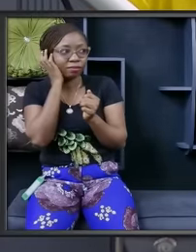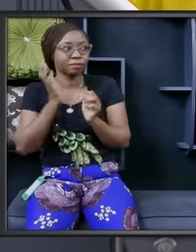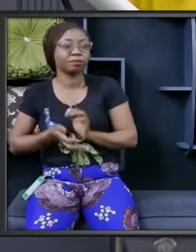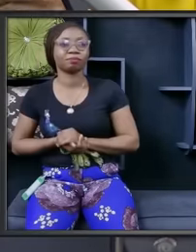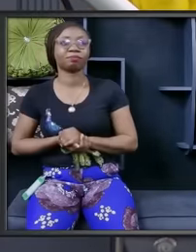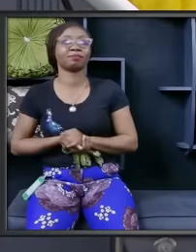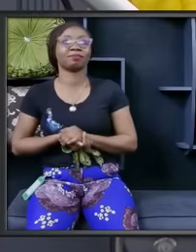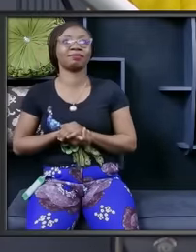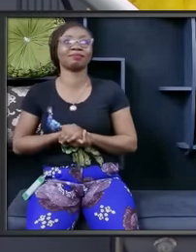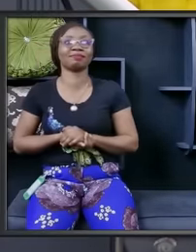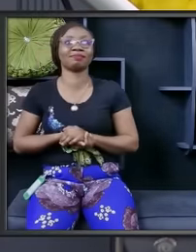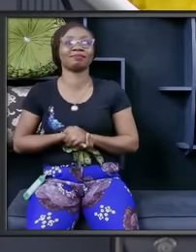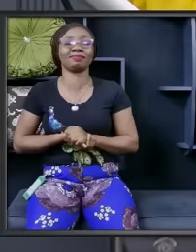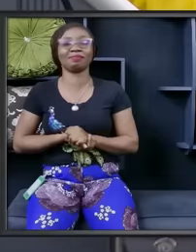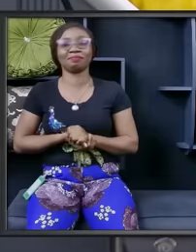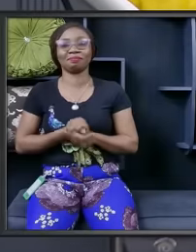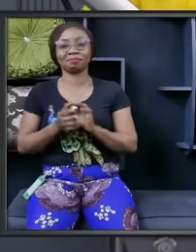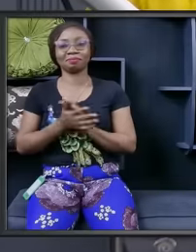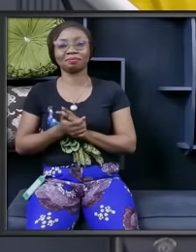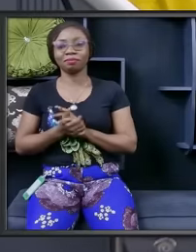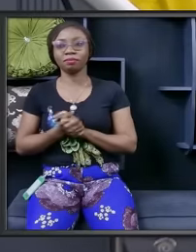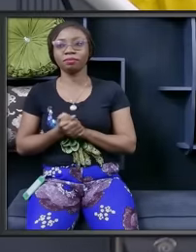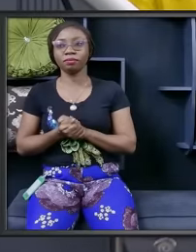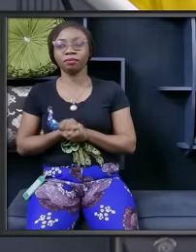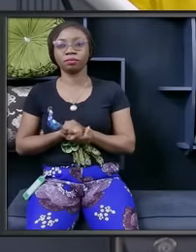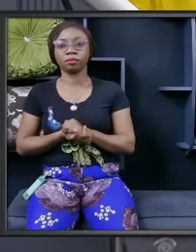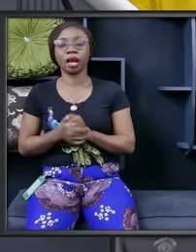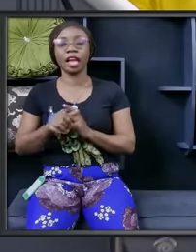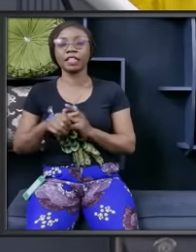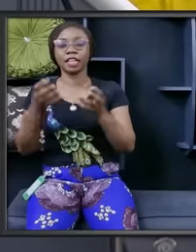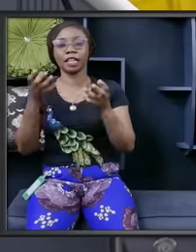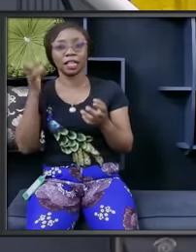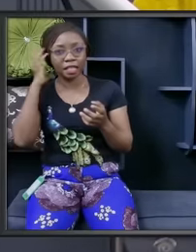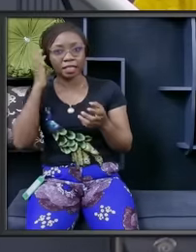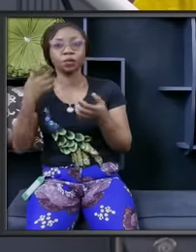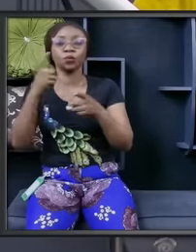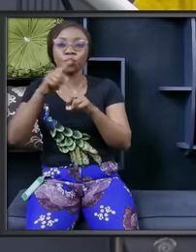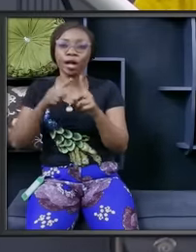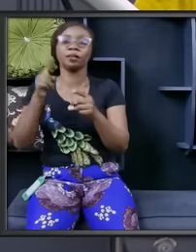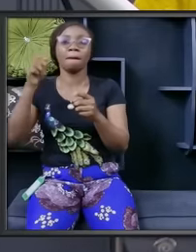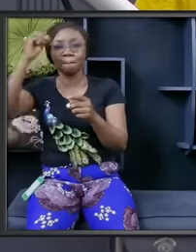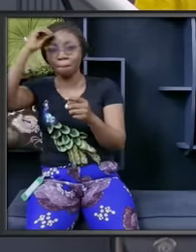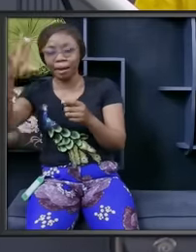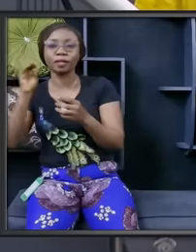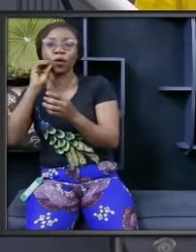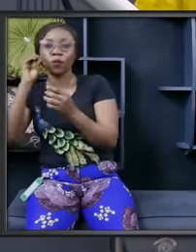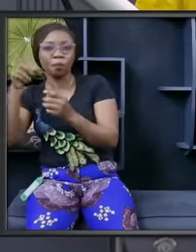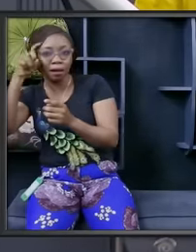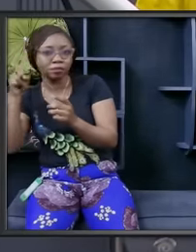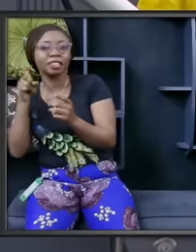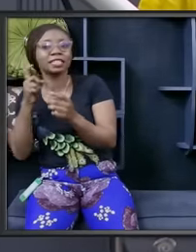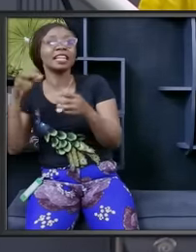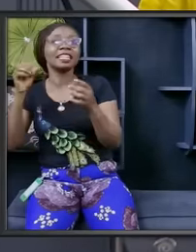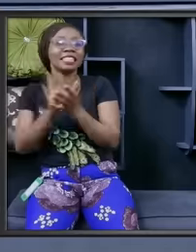Okay, talk. Go on. And the hear sound where woman they make when they make love now. I don't know the sound now you